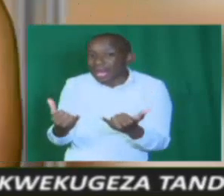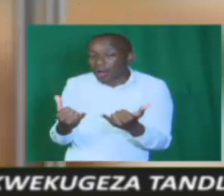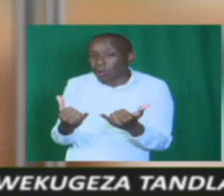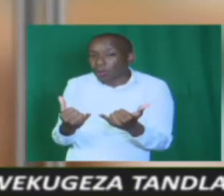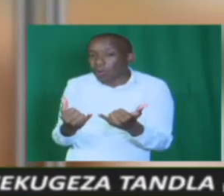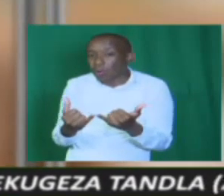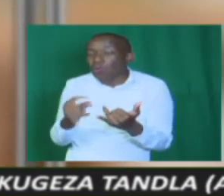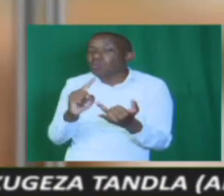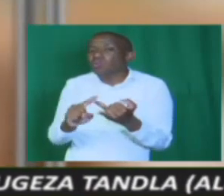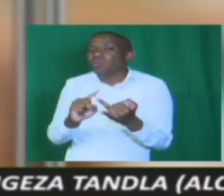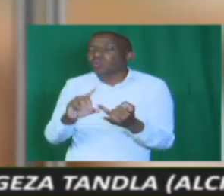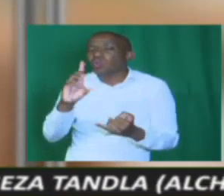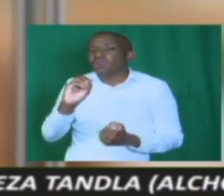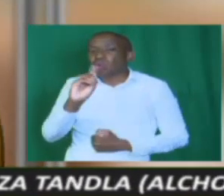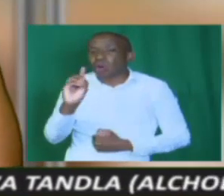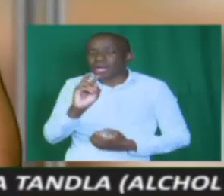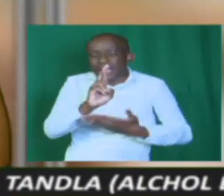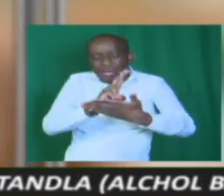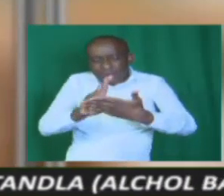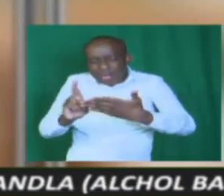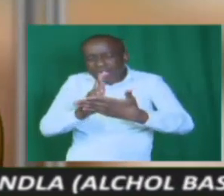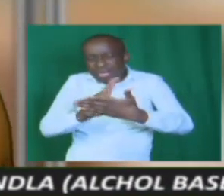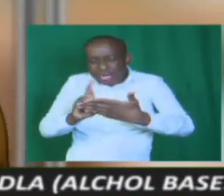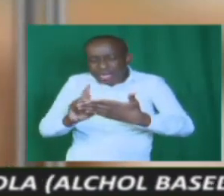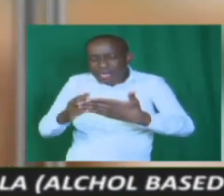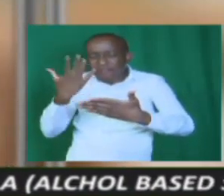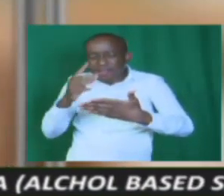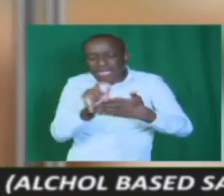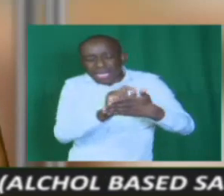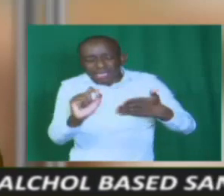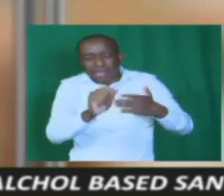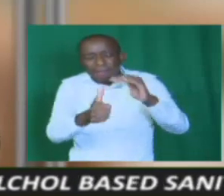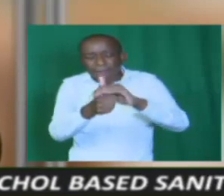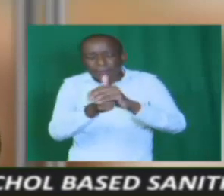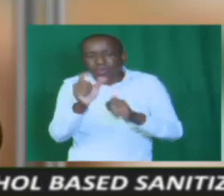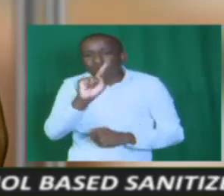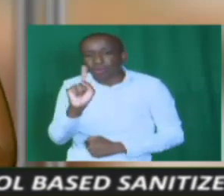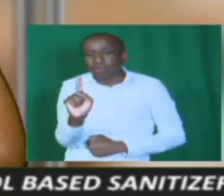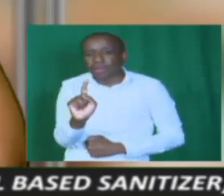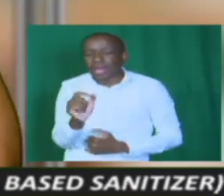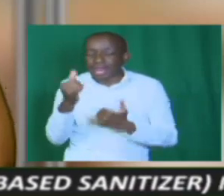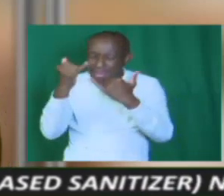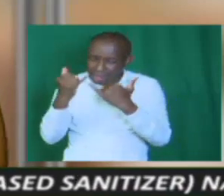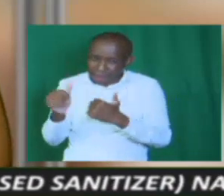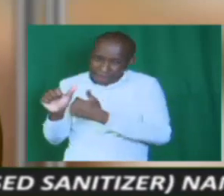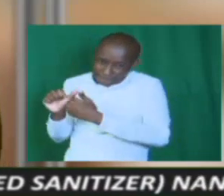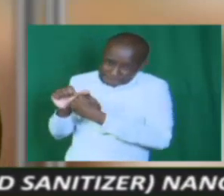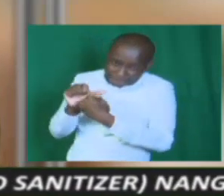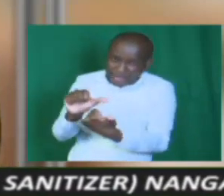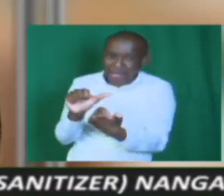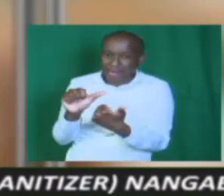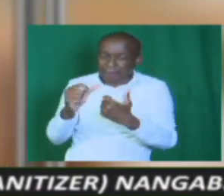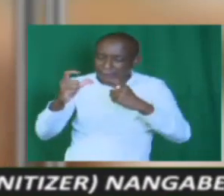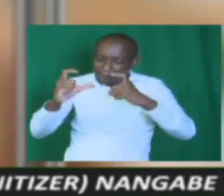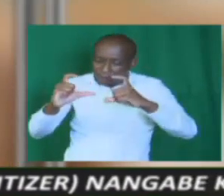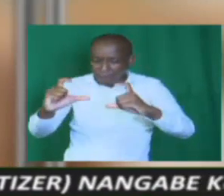2, what do you do after reading and underlining the keywords? You go to the passage and